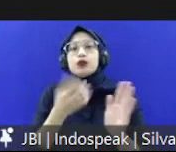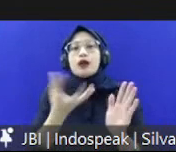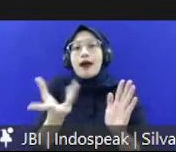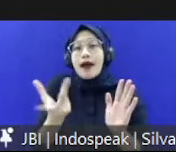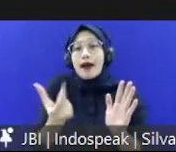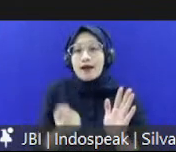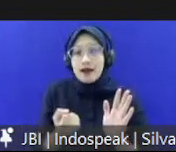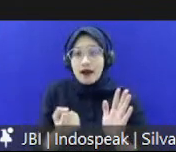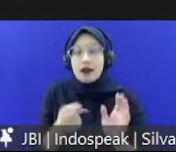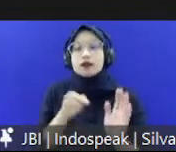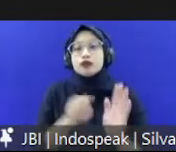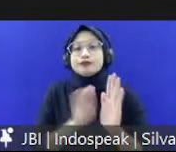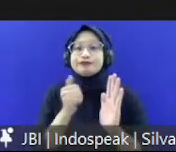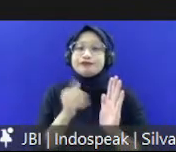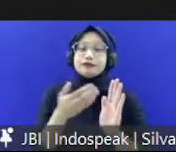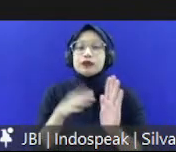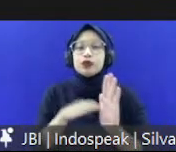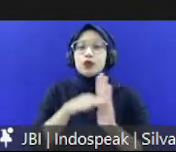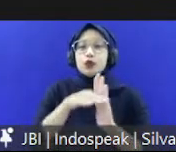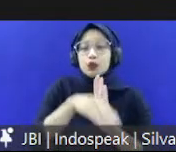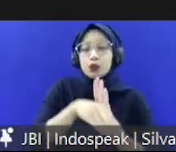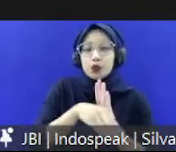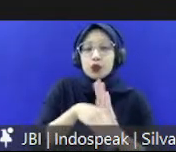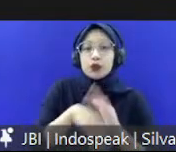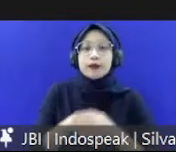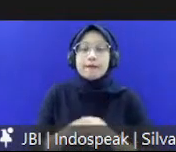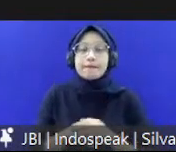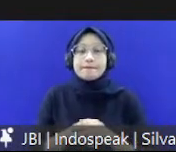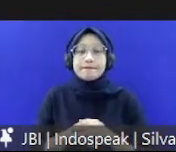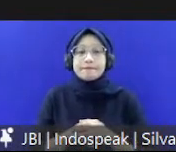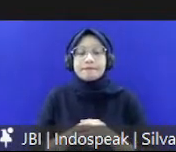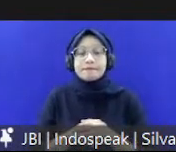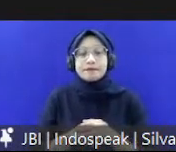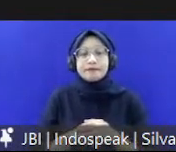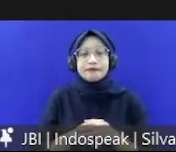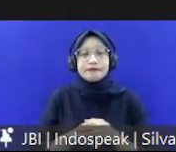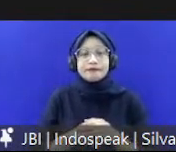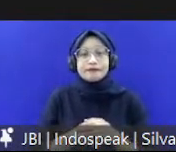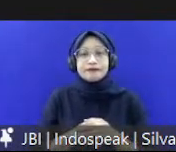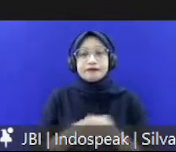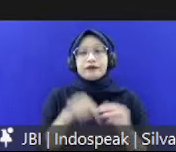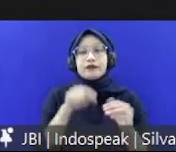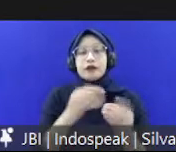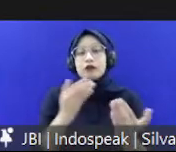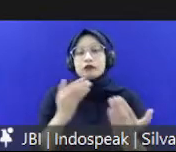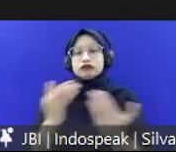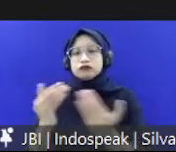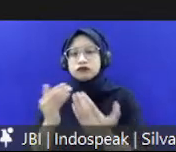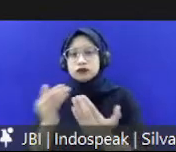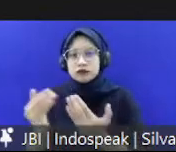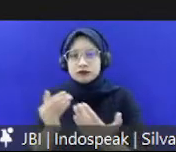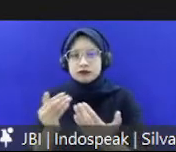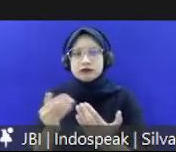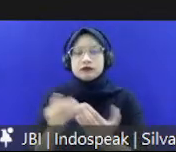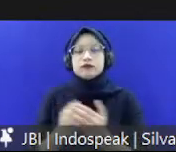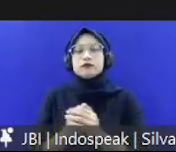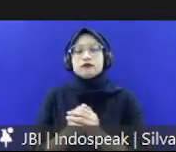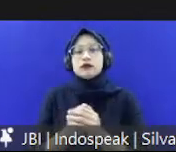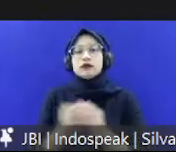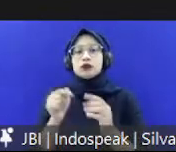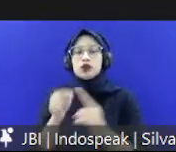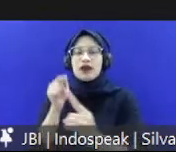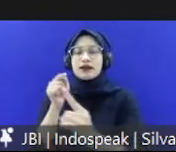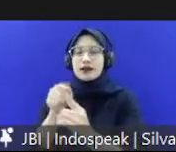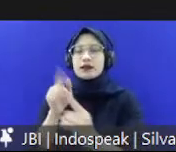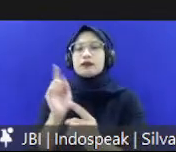even still kind of like very close to the global level. And then we compare with the target, is still far away. And then if we compare